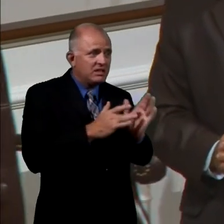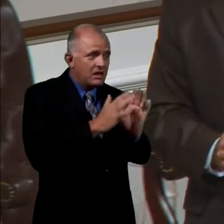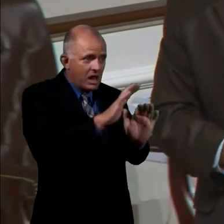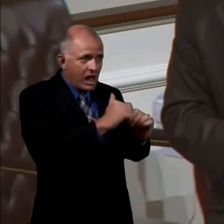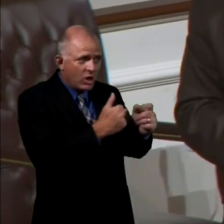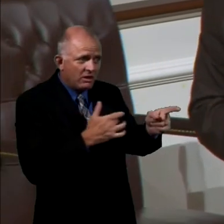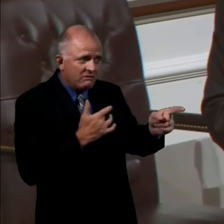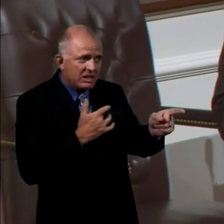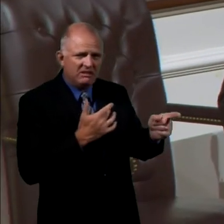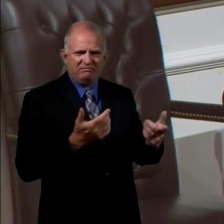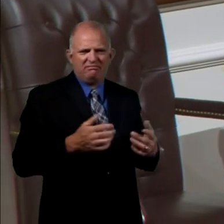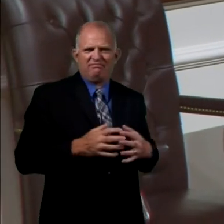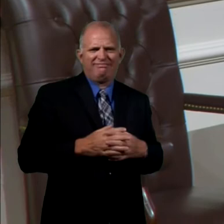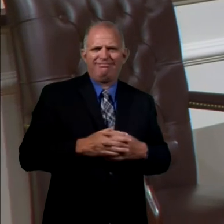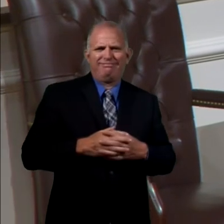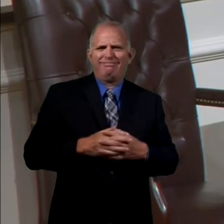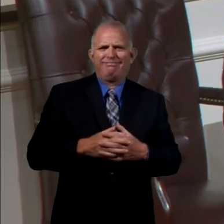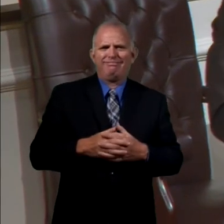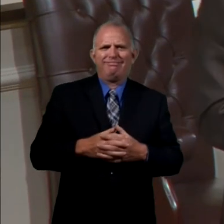No.